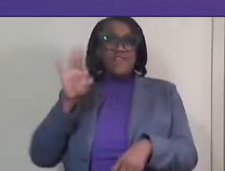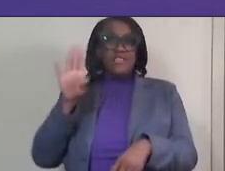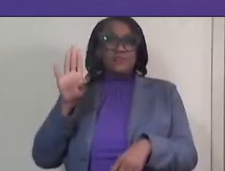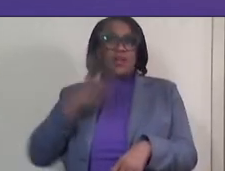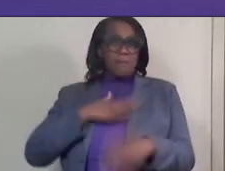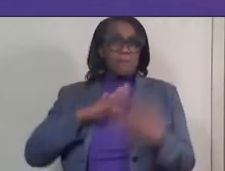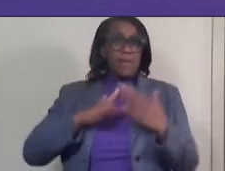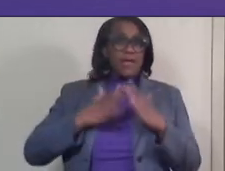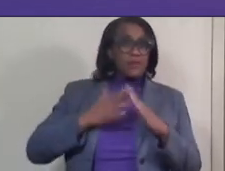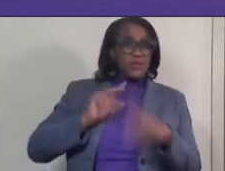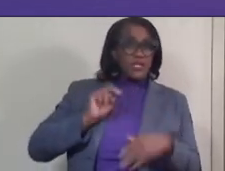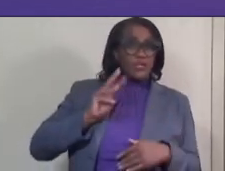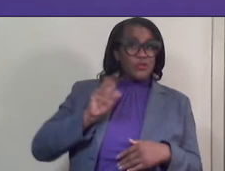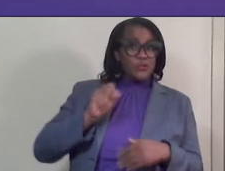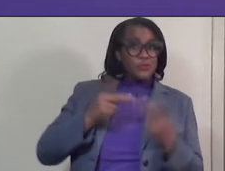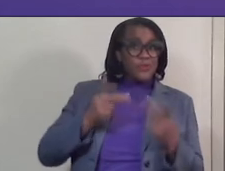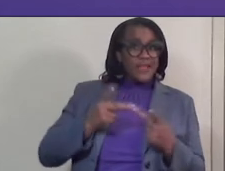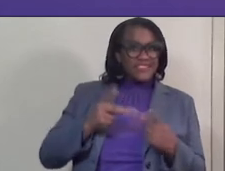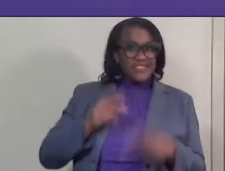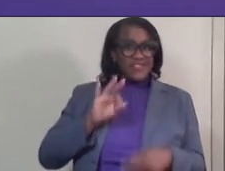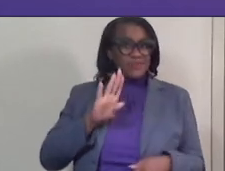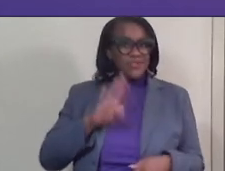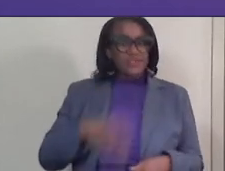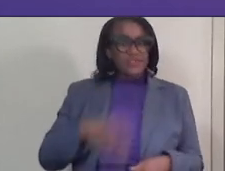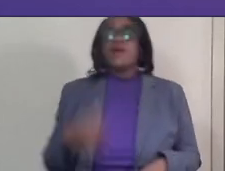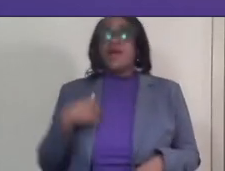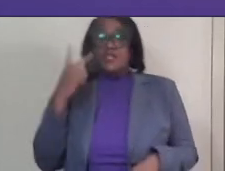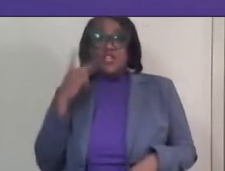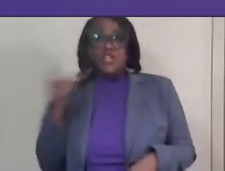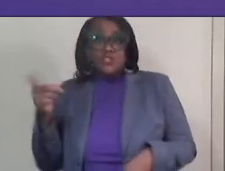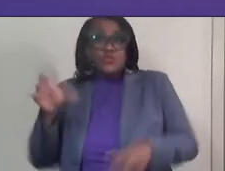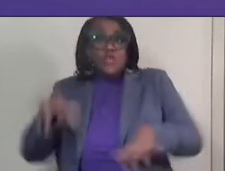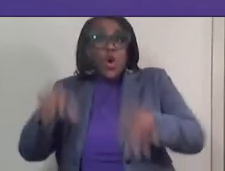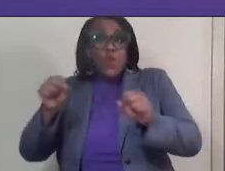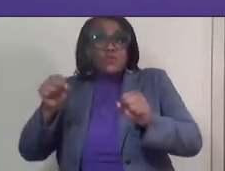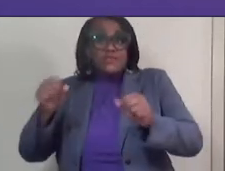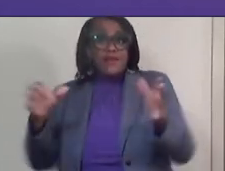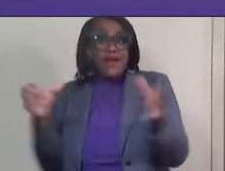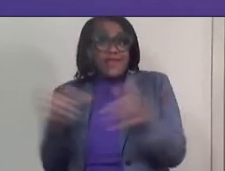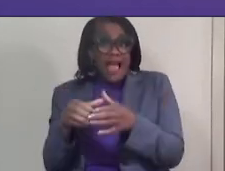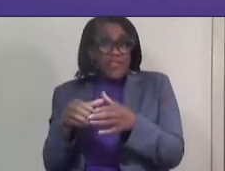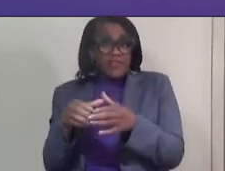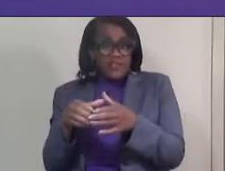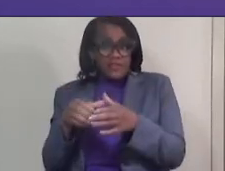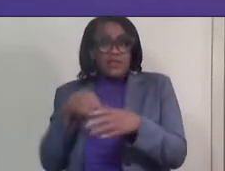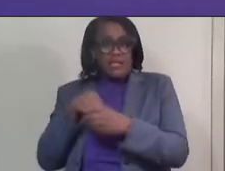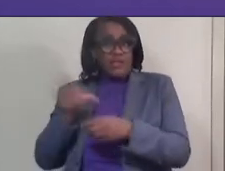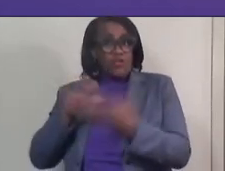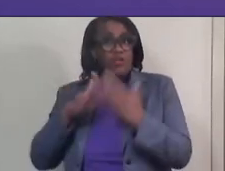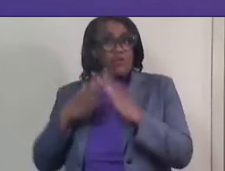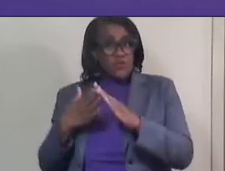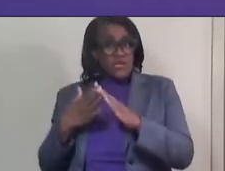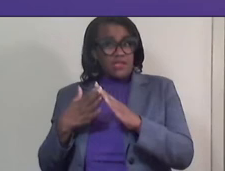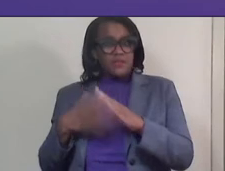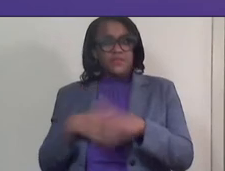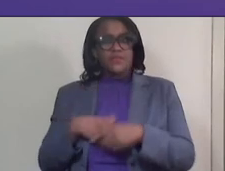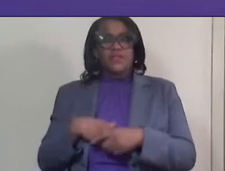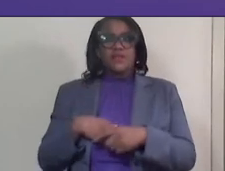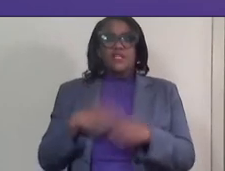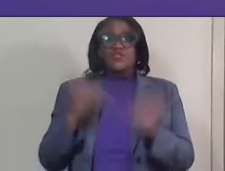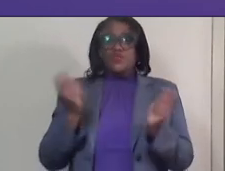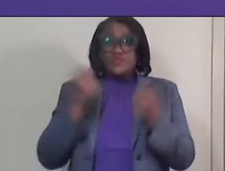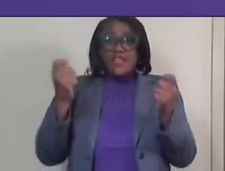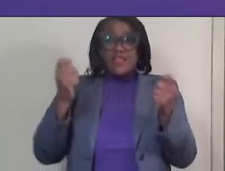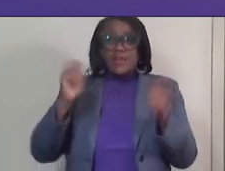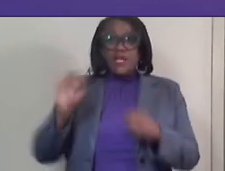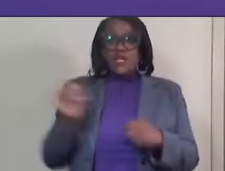news about a gathering that Jeanine was hosting in her community to celebrate